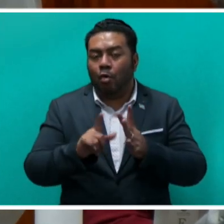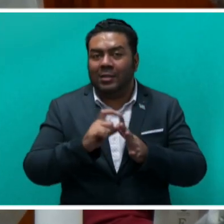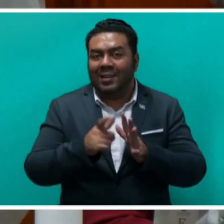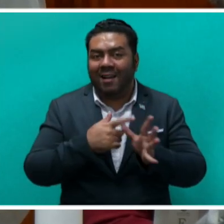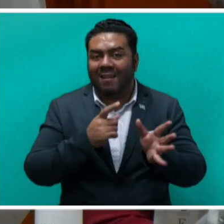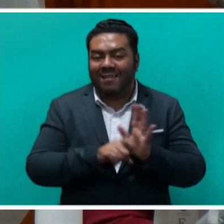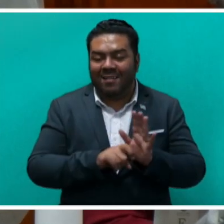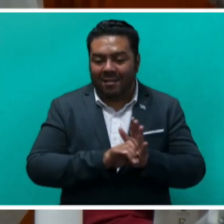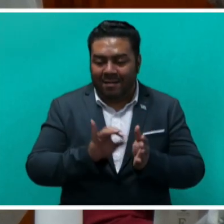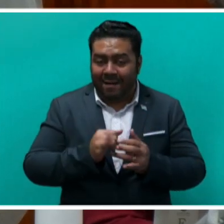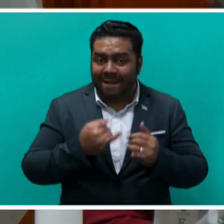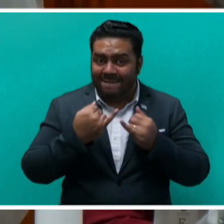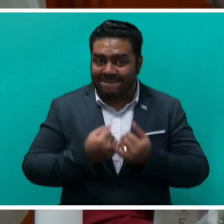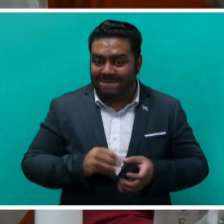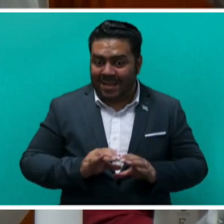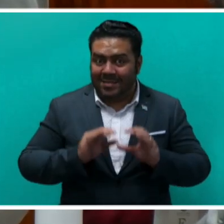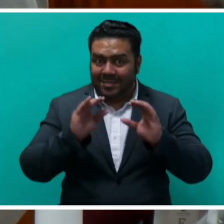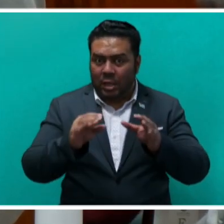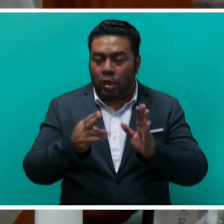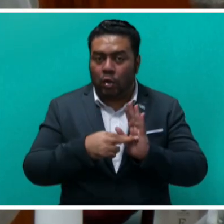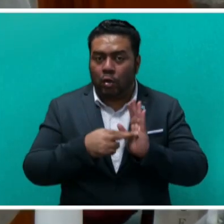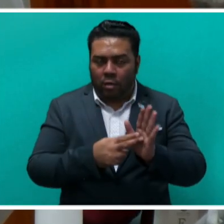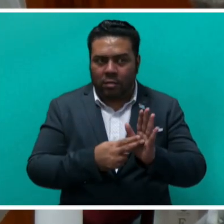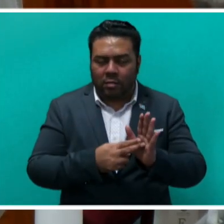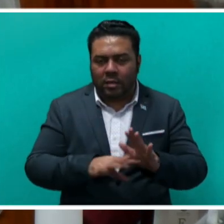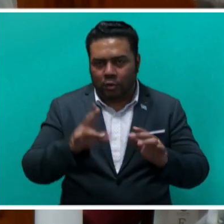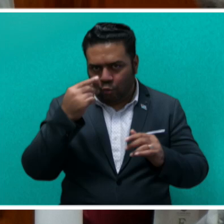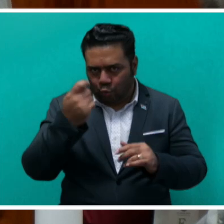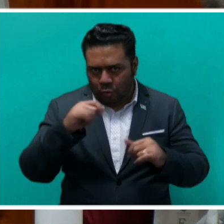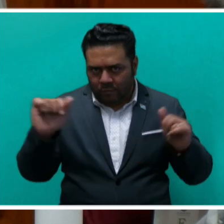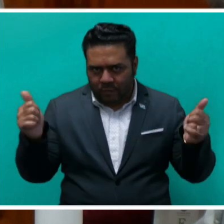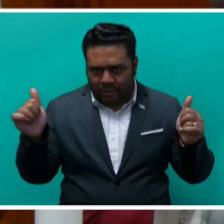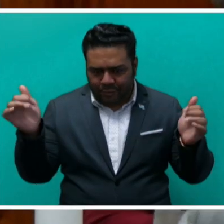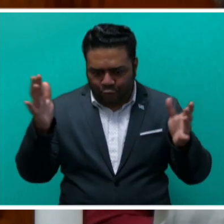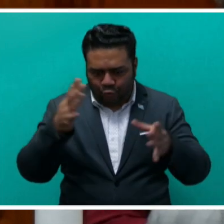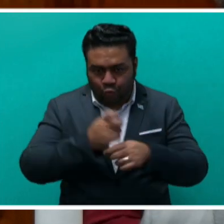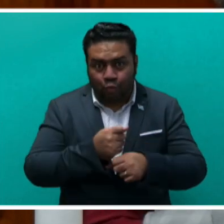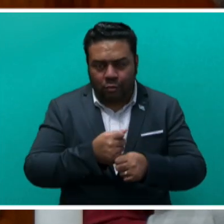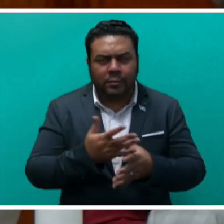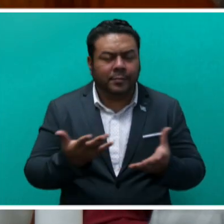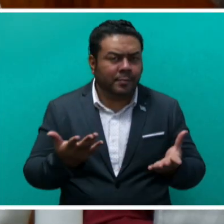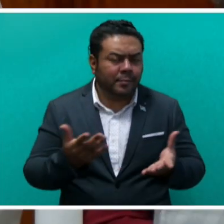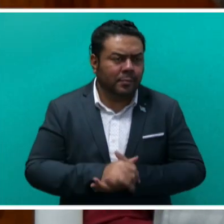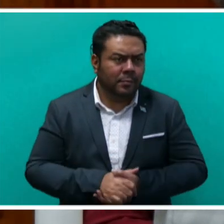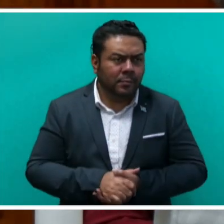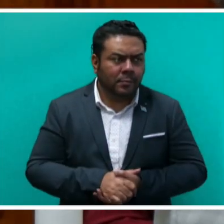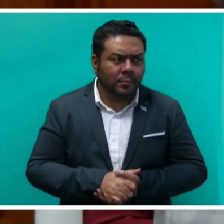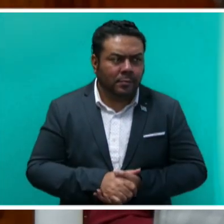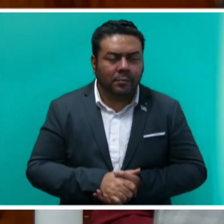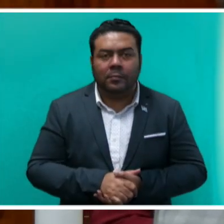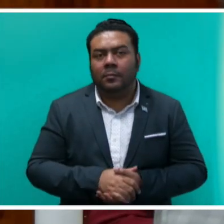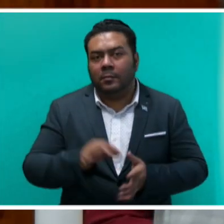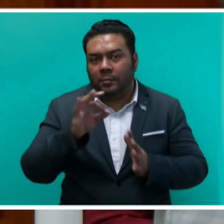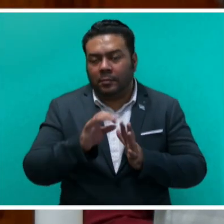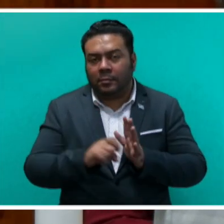the investment in the north is close to completion. There's also Promote Enterprise,